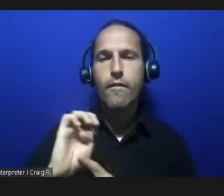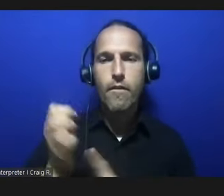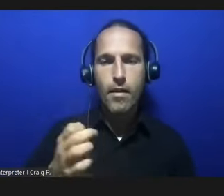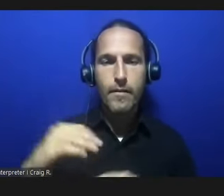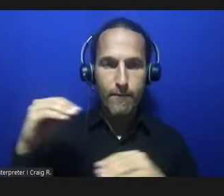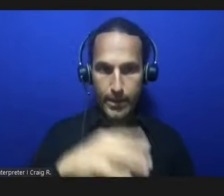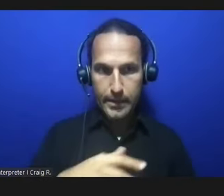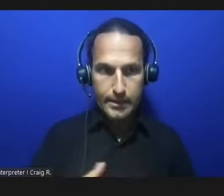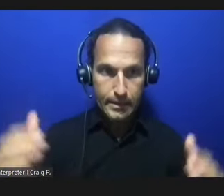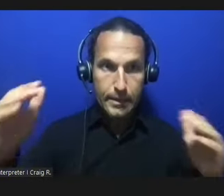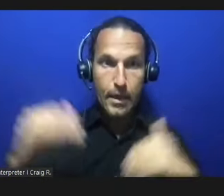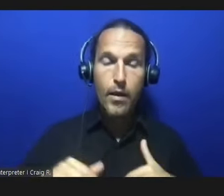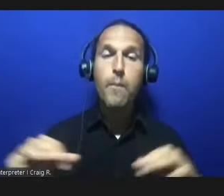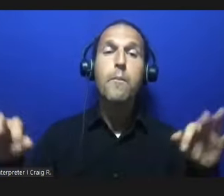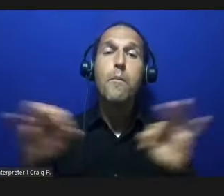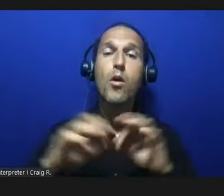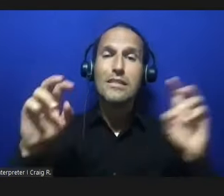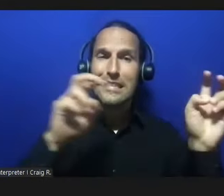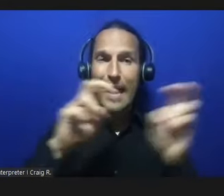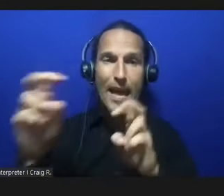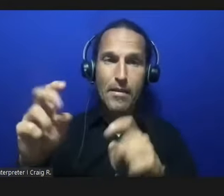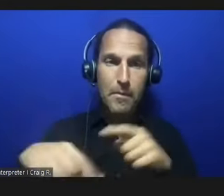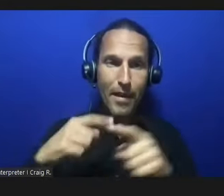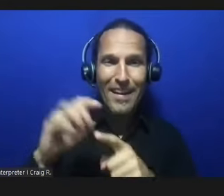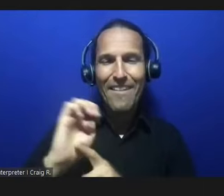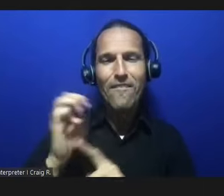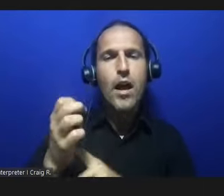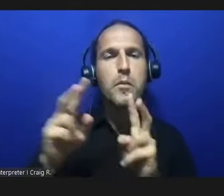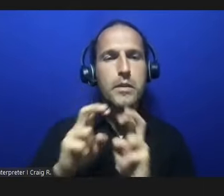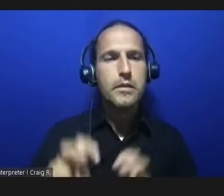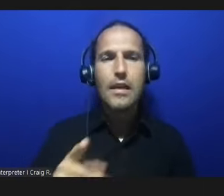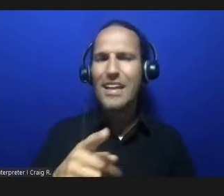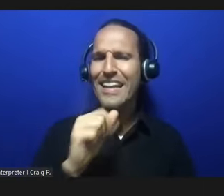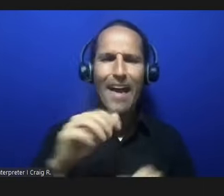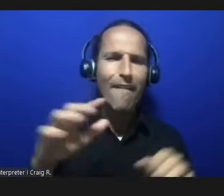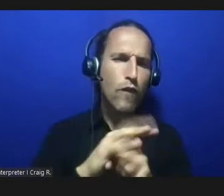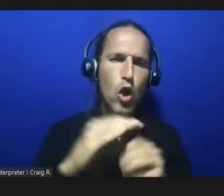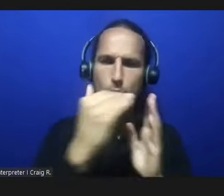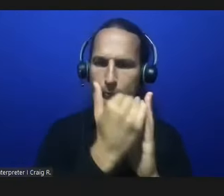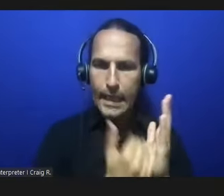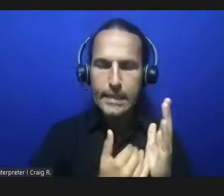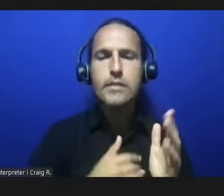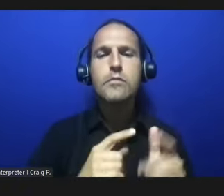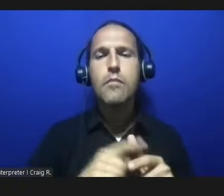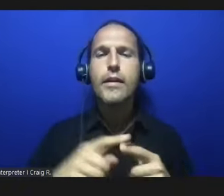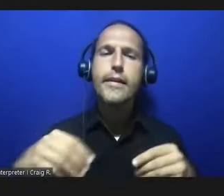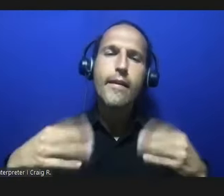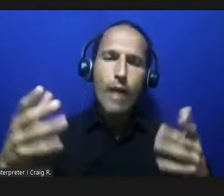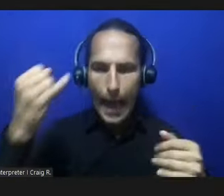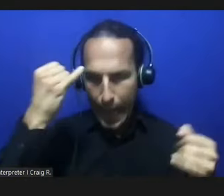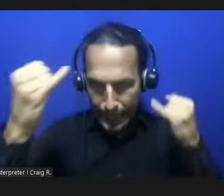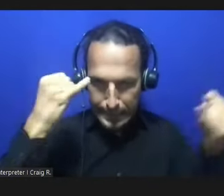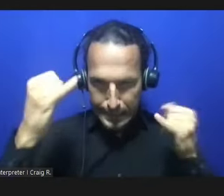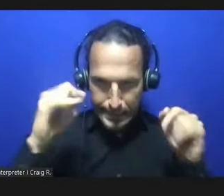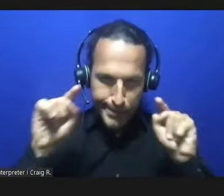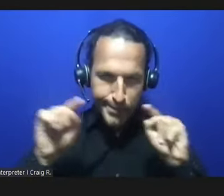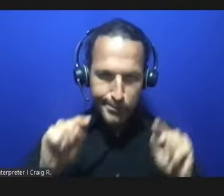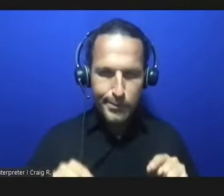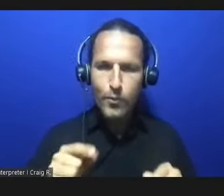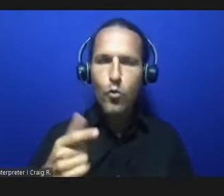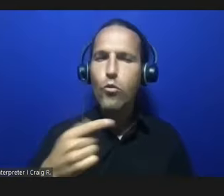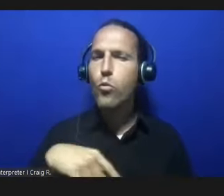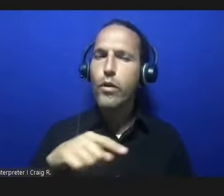In terms of the key topics of the environmental assessment, this is not the full list, but we wanted to at least give you some sense of the kinds of things we'll be